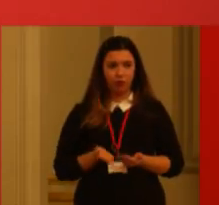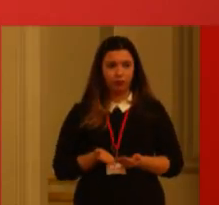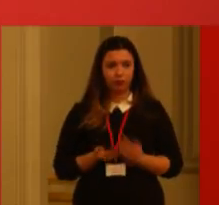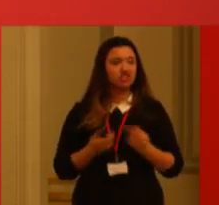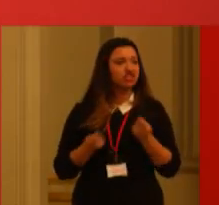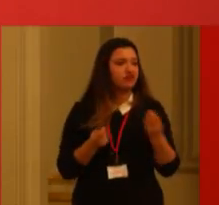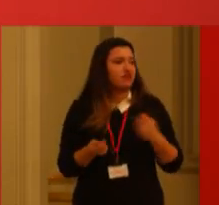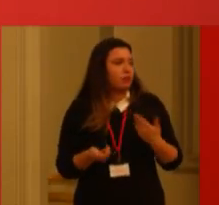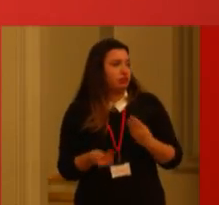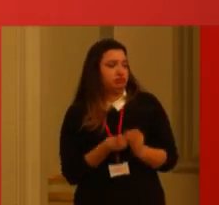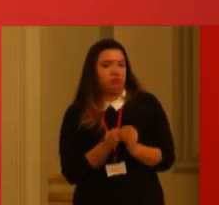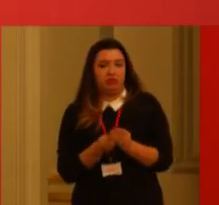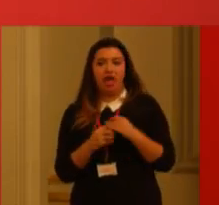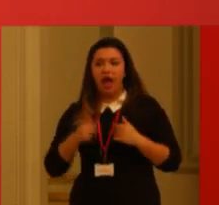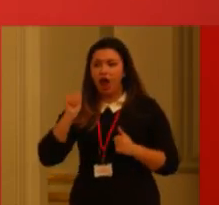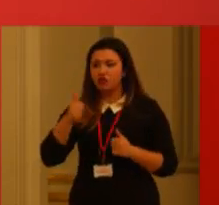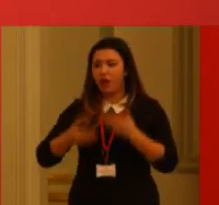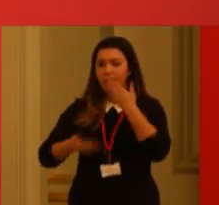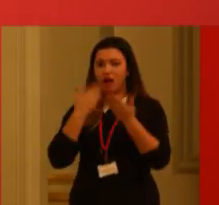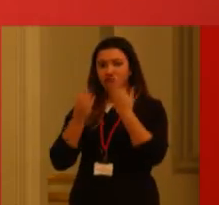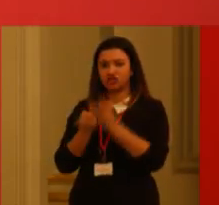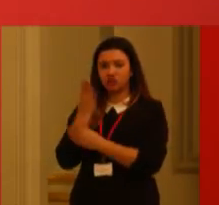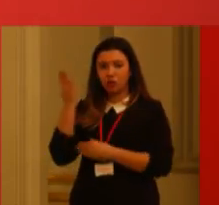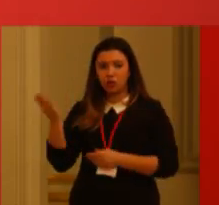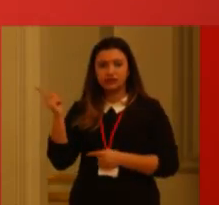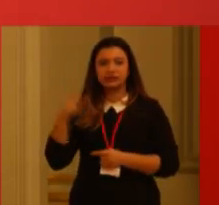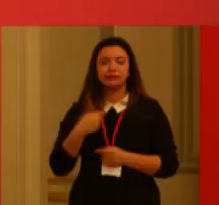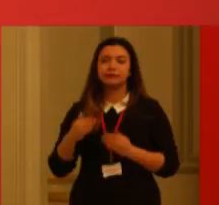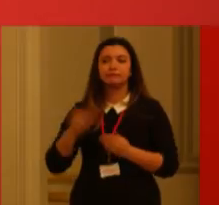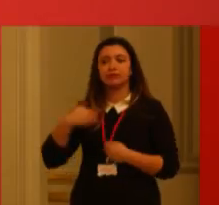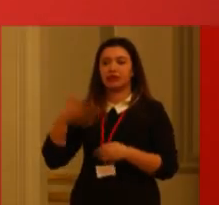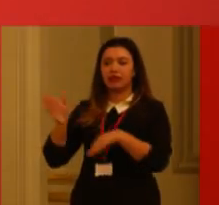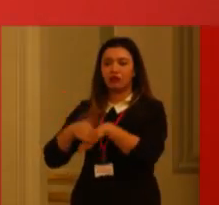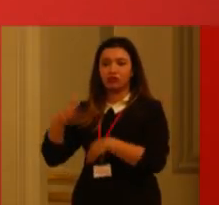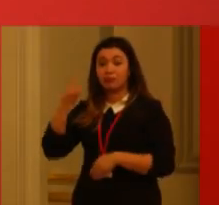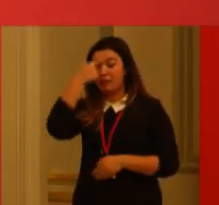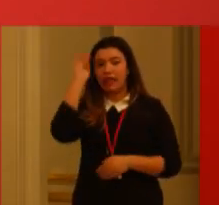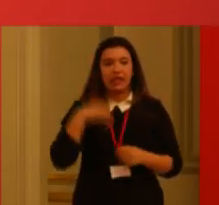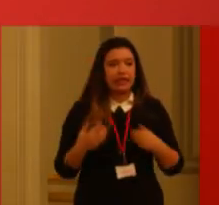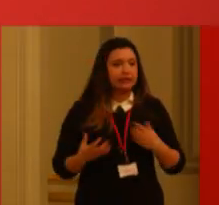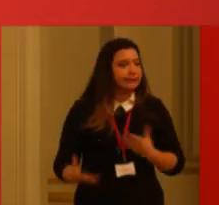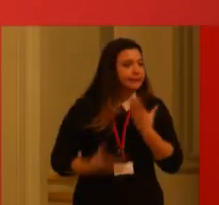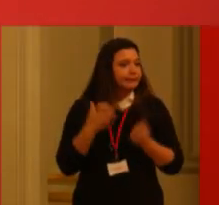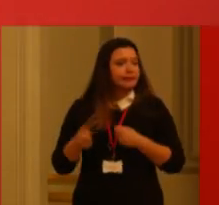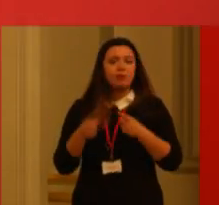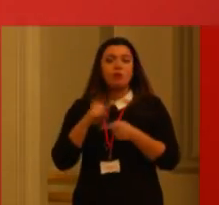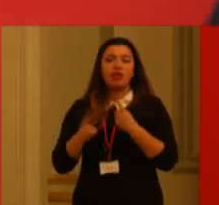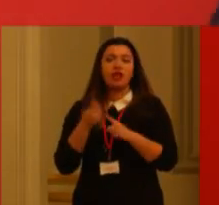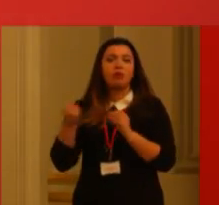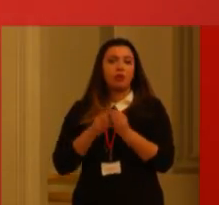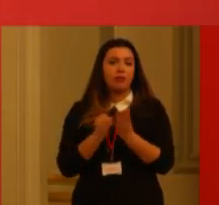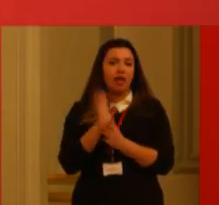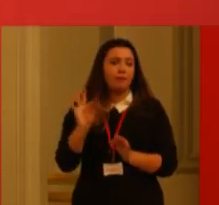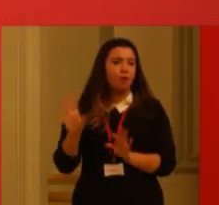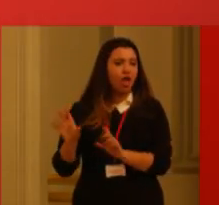future is just ambiguous. You don't know anything about your future. There are news every single day that you